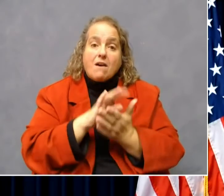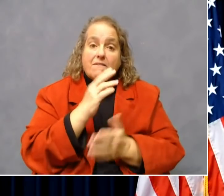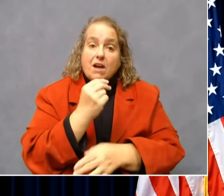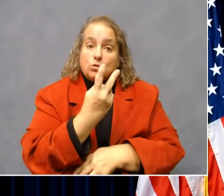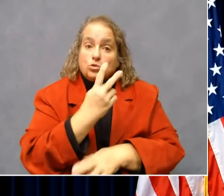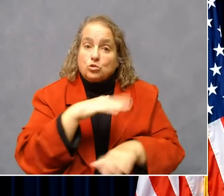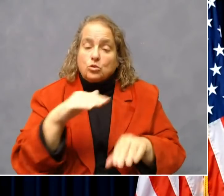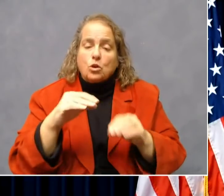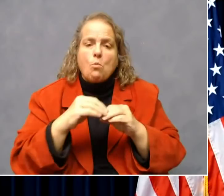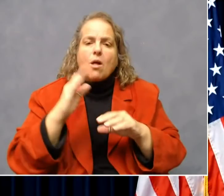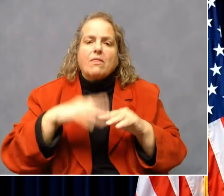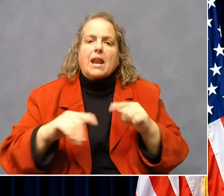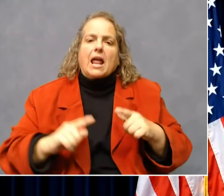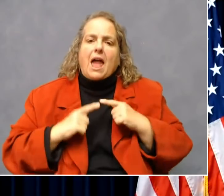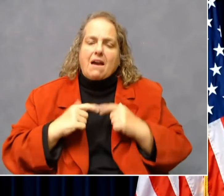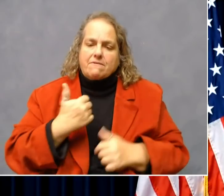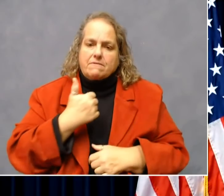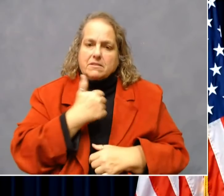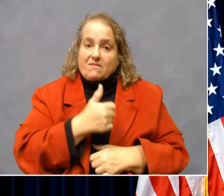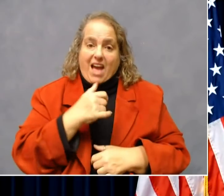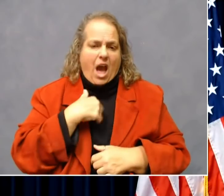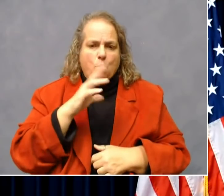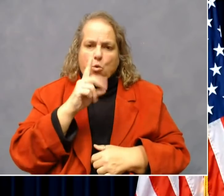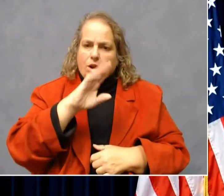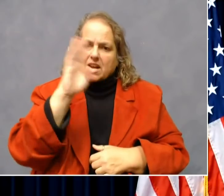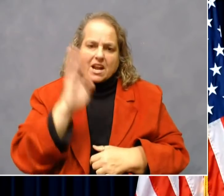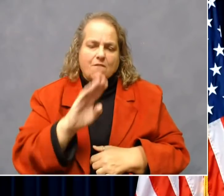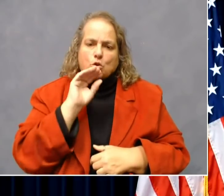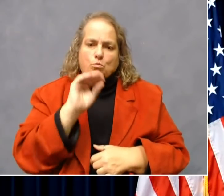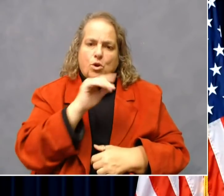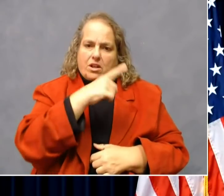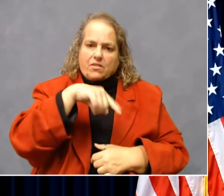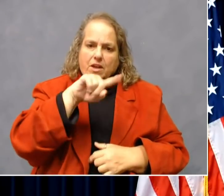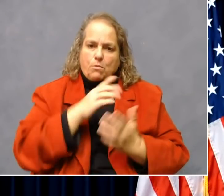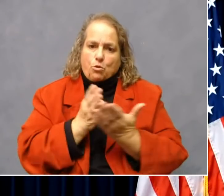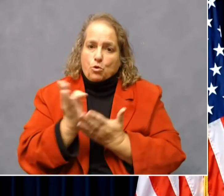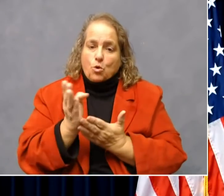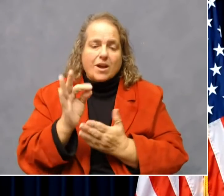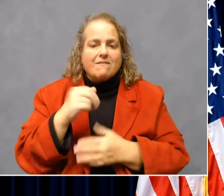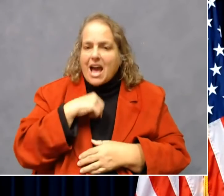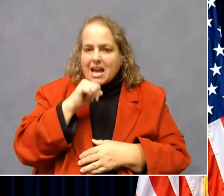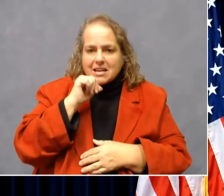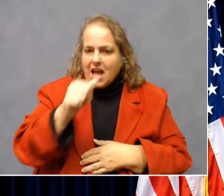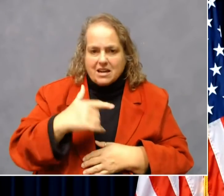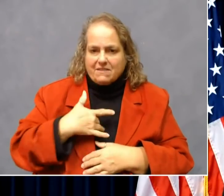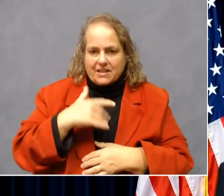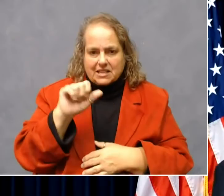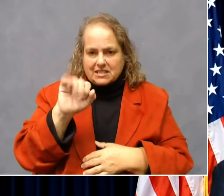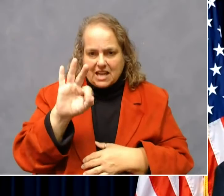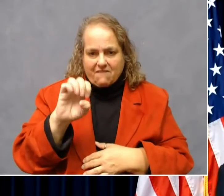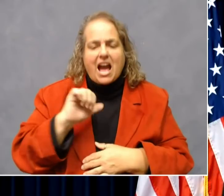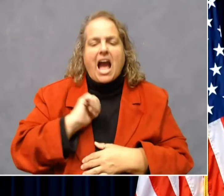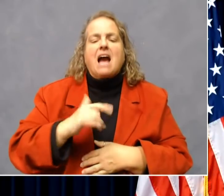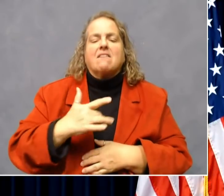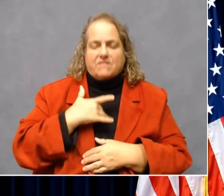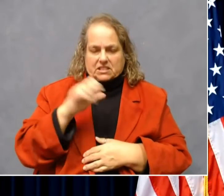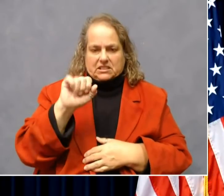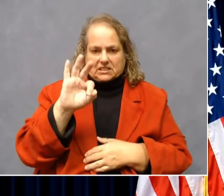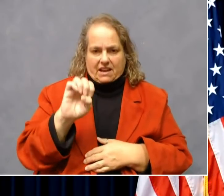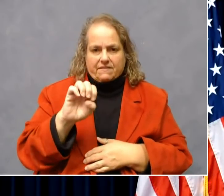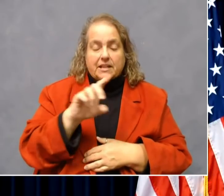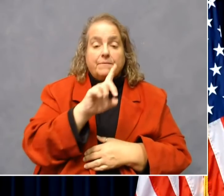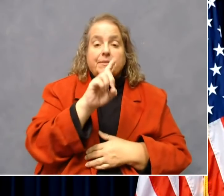wouldn't do that if I didn't believe that it was safe. Debbie Yetter from the Courier-Journal.